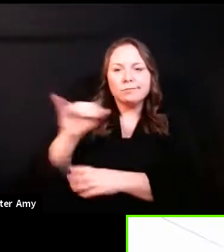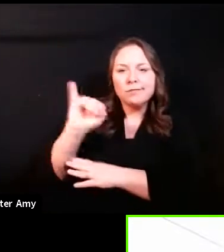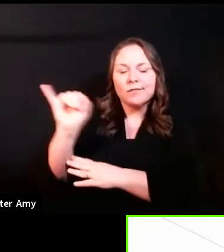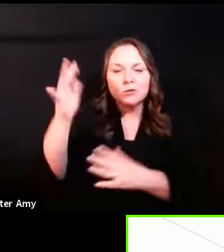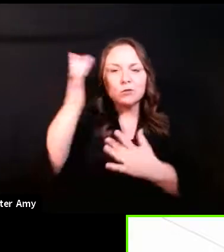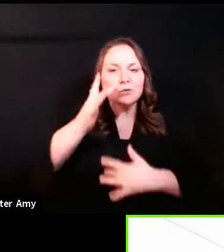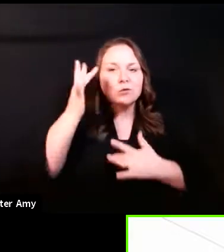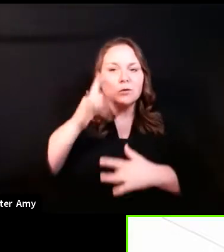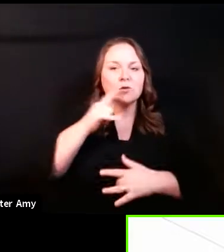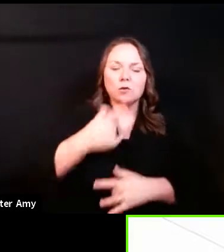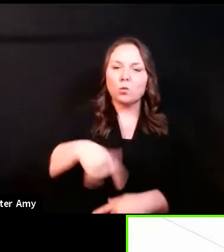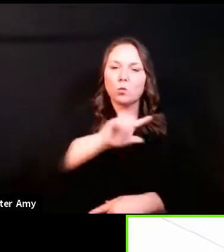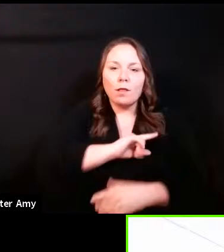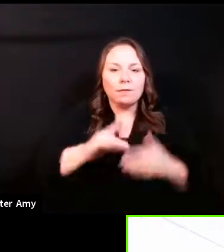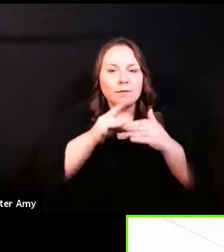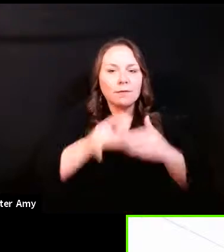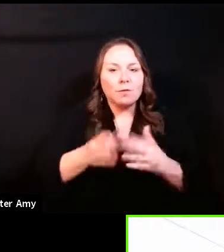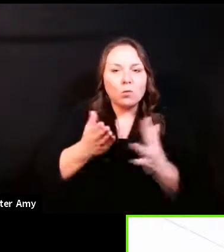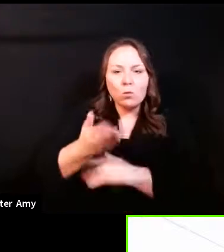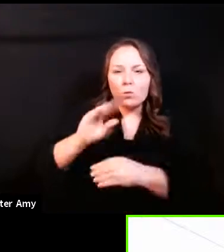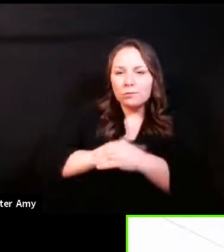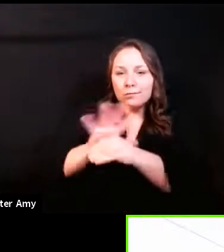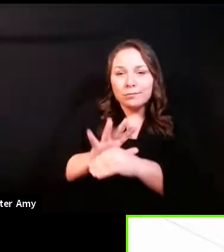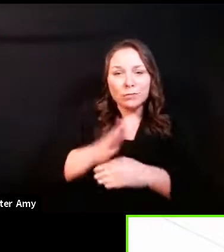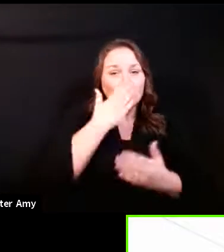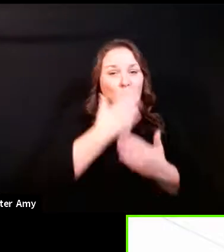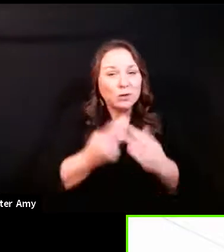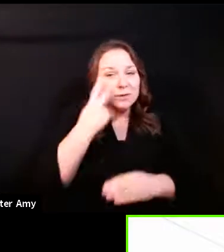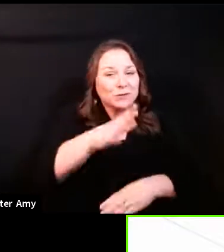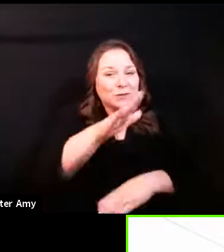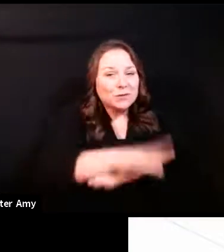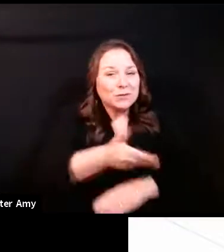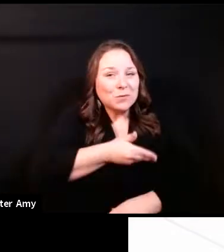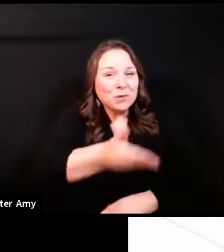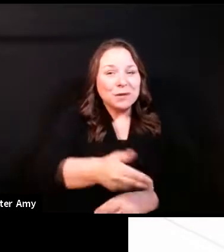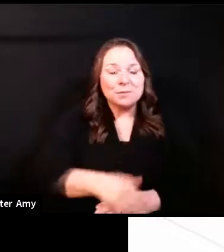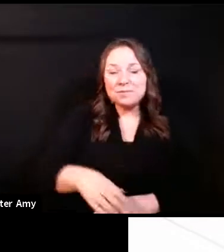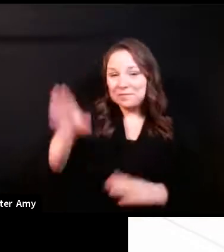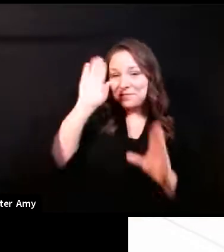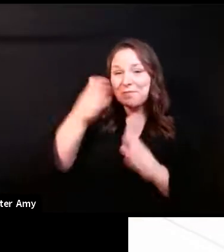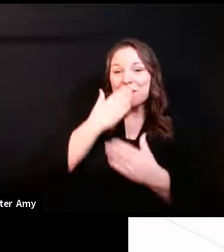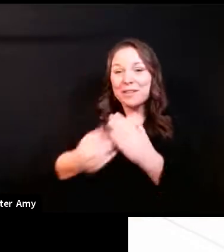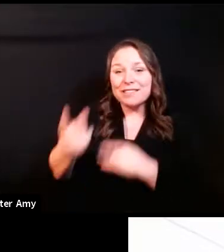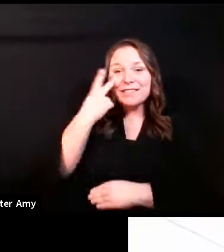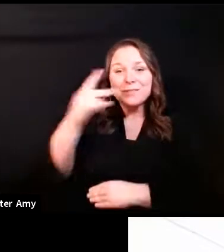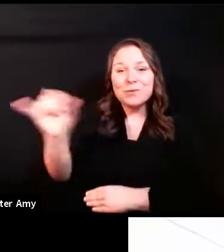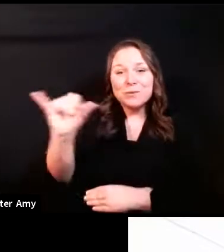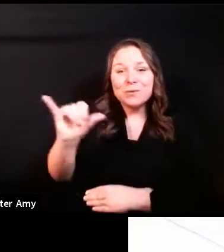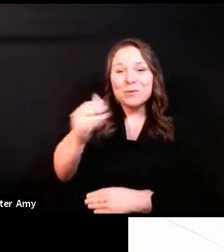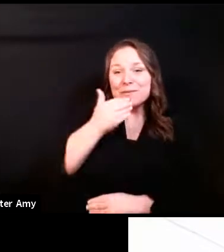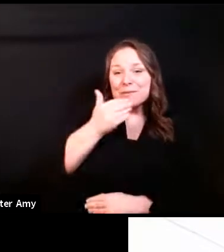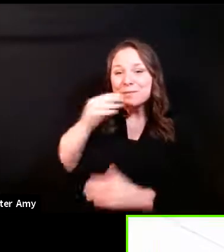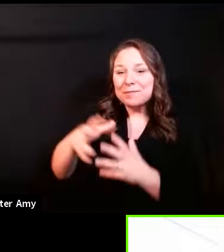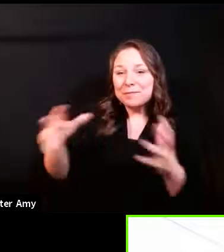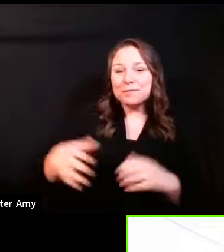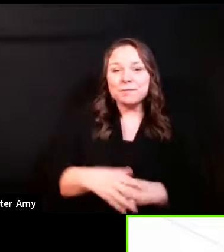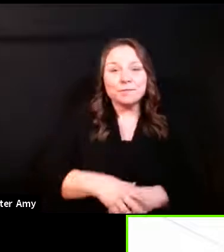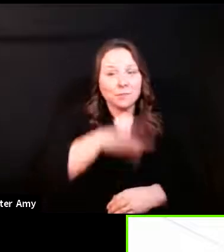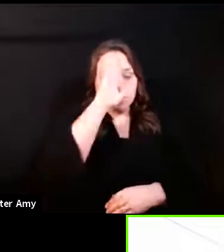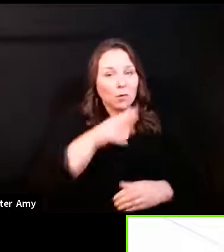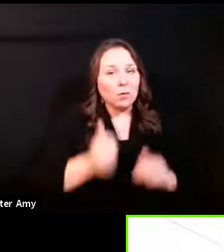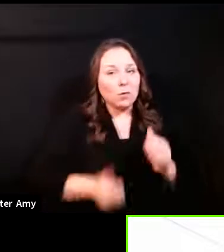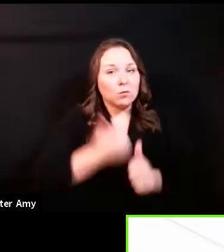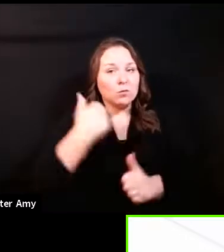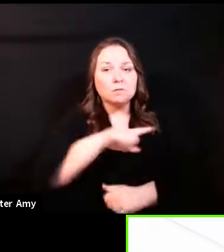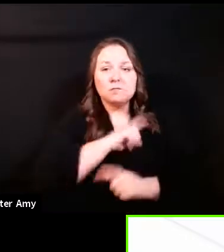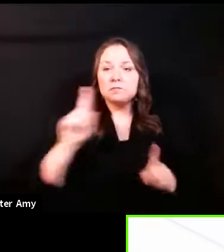to the COVID-19 pandemic. Good to see you this afternoon. Welcome. Good to see you too, Erica. Thanks so much. I think for many of us